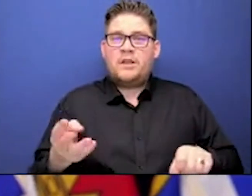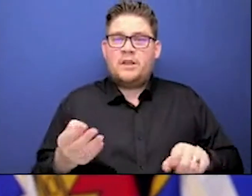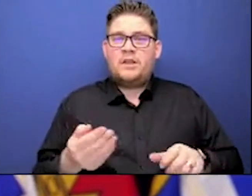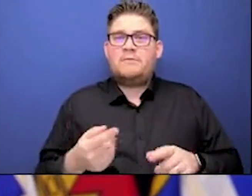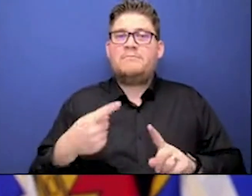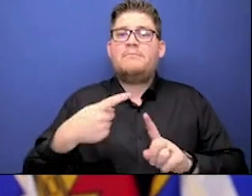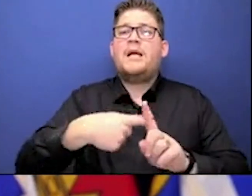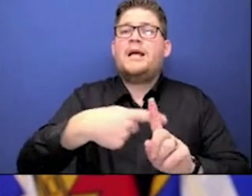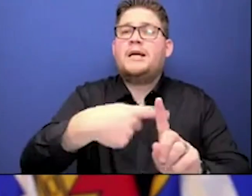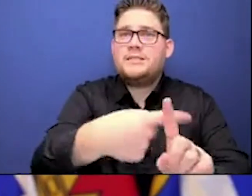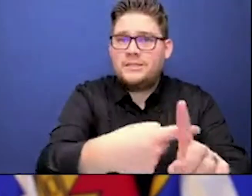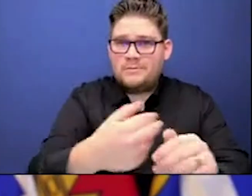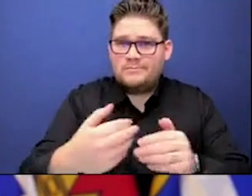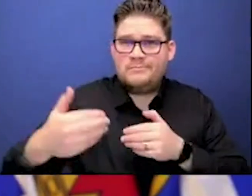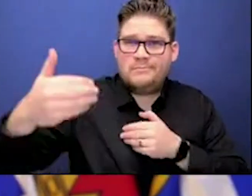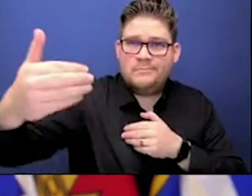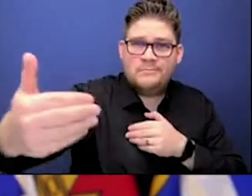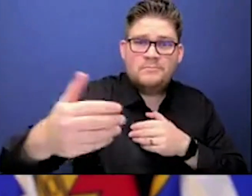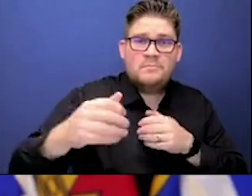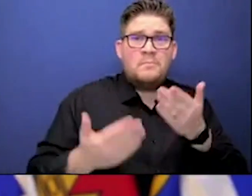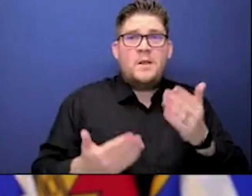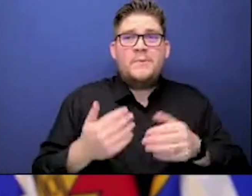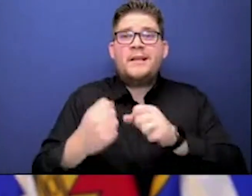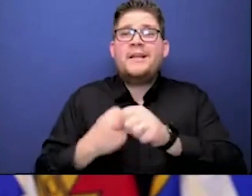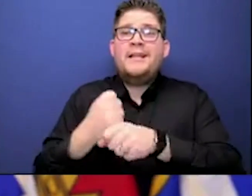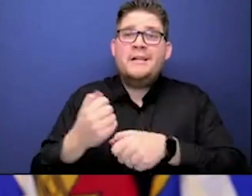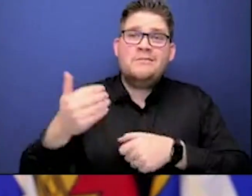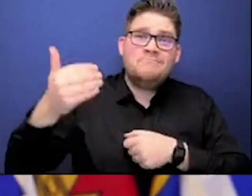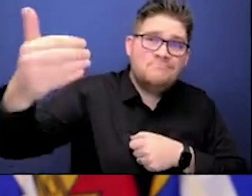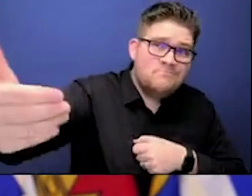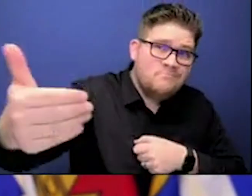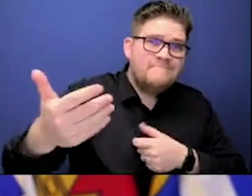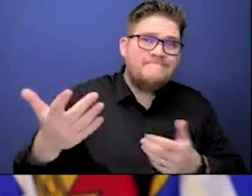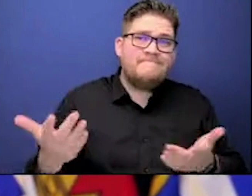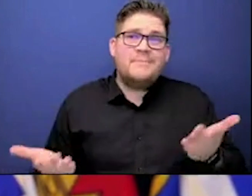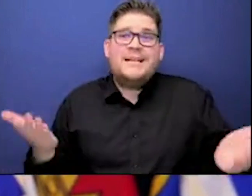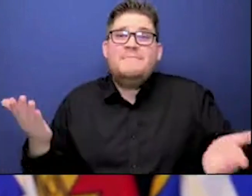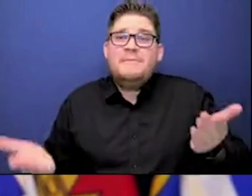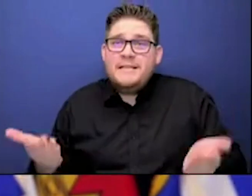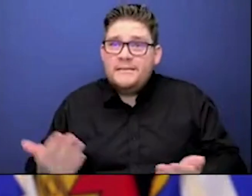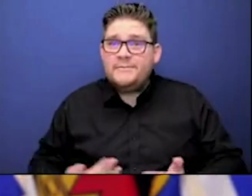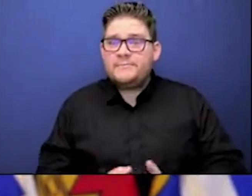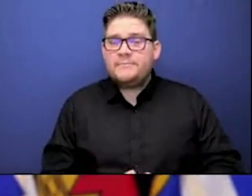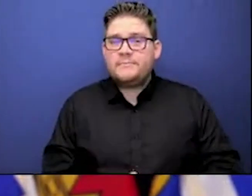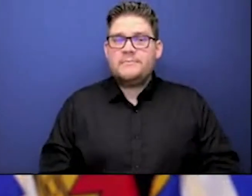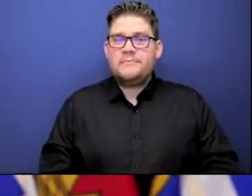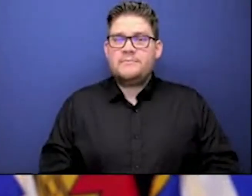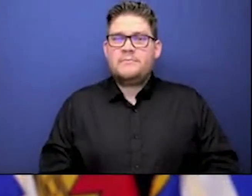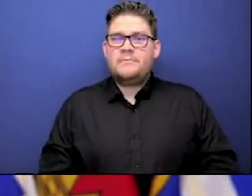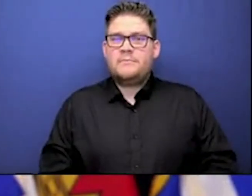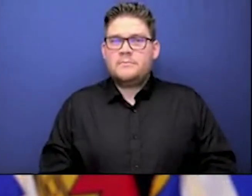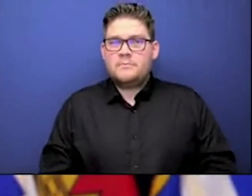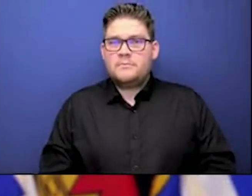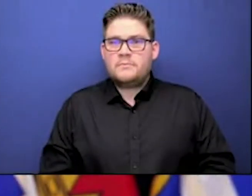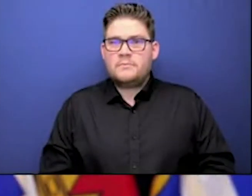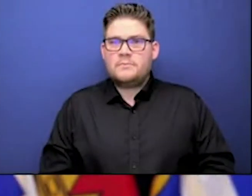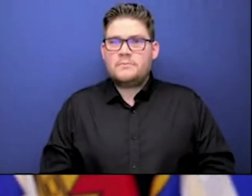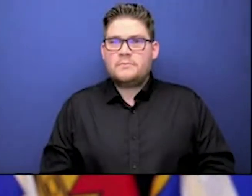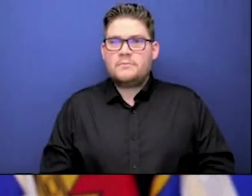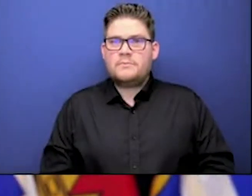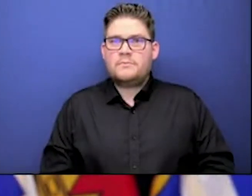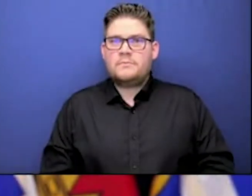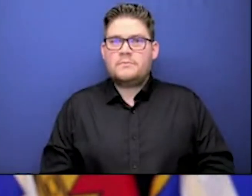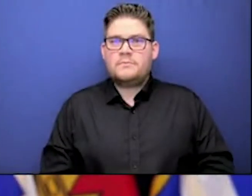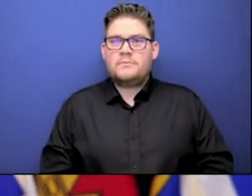have included teenagers with severe, with some medical conditions in